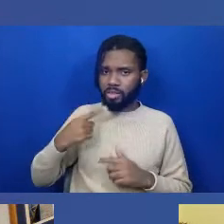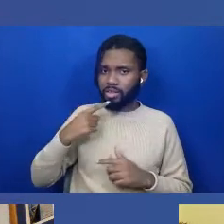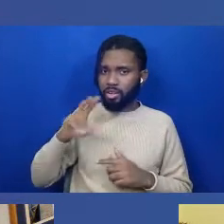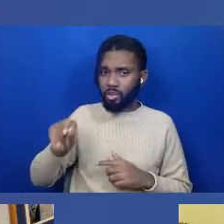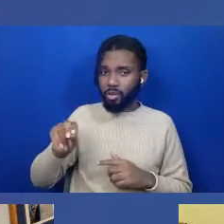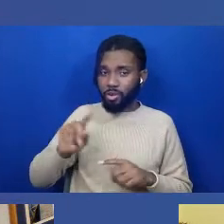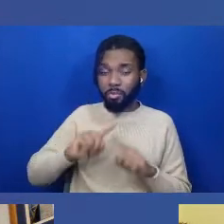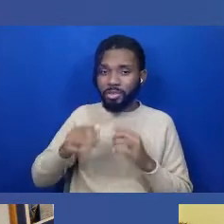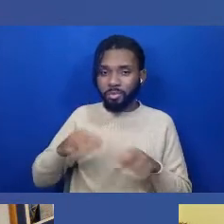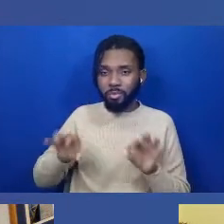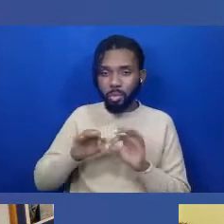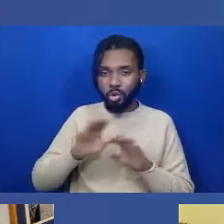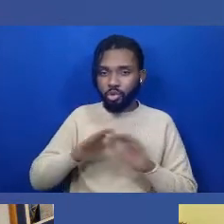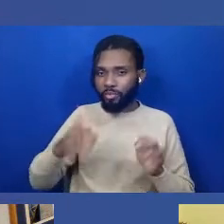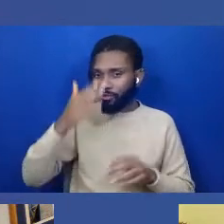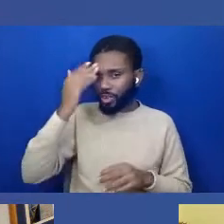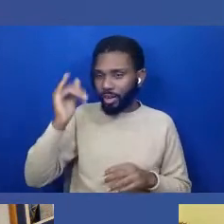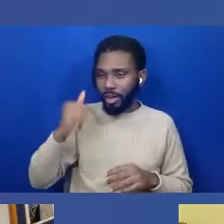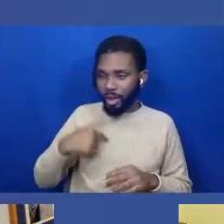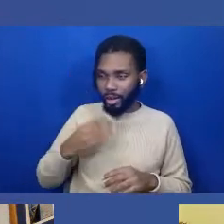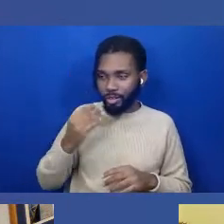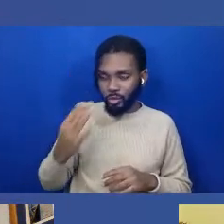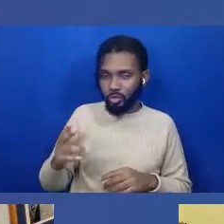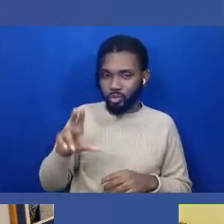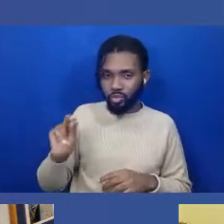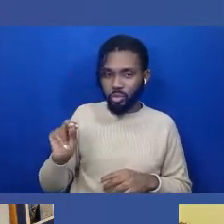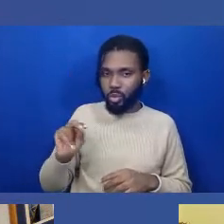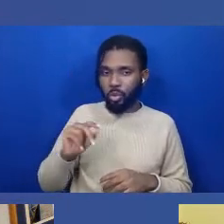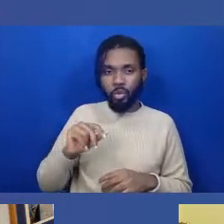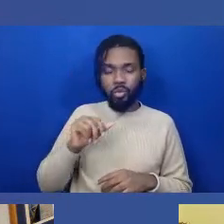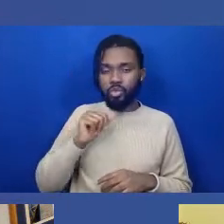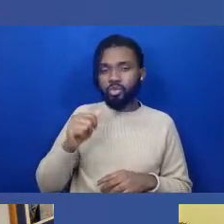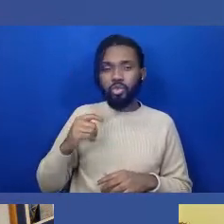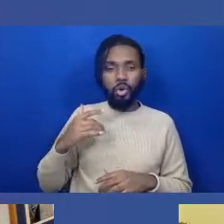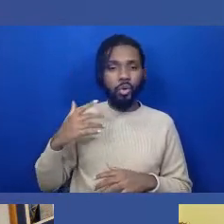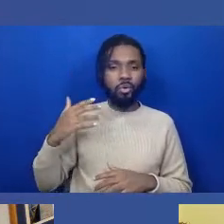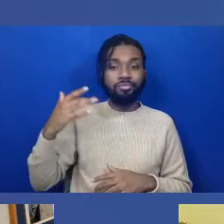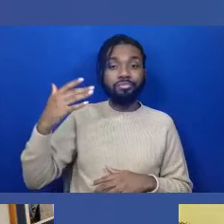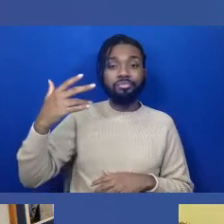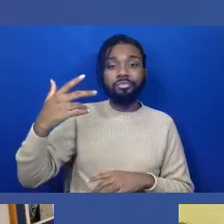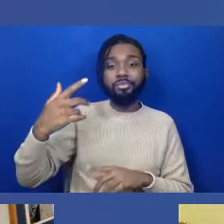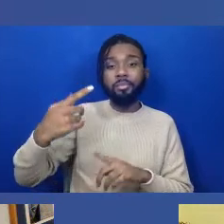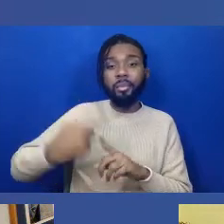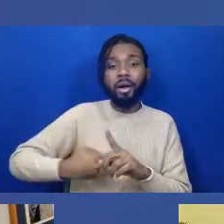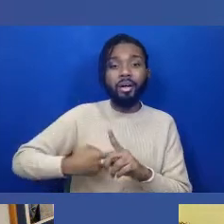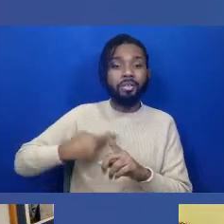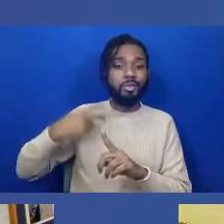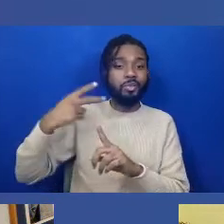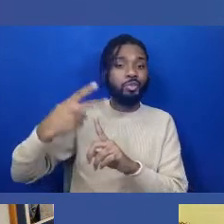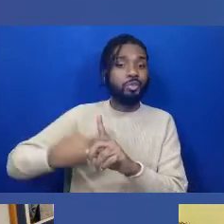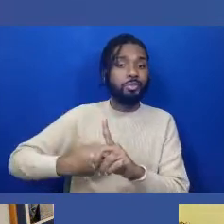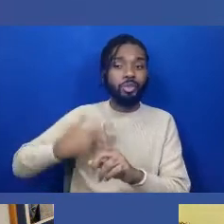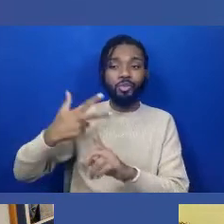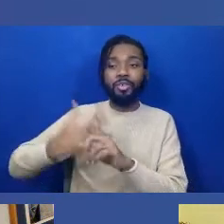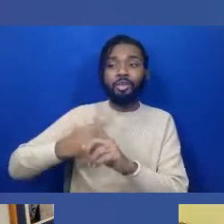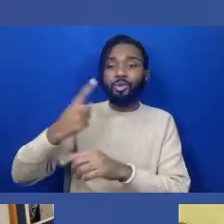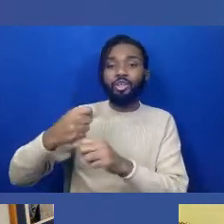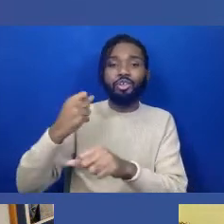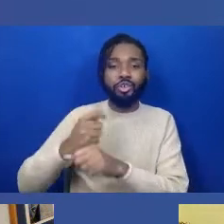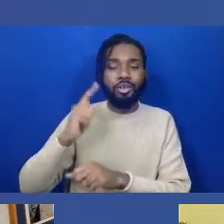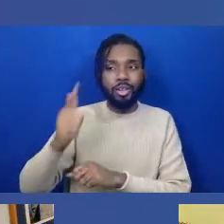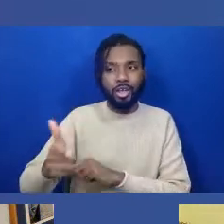you no. Don't come back to me, you know, a month later, 3 weeks later, 2 years later, and pitch me on the same